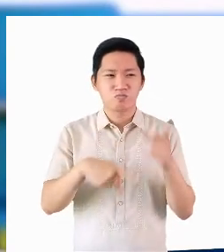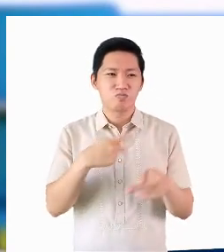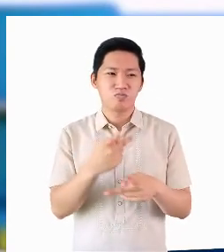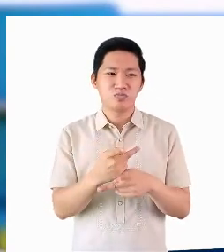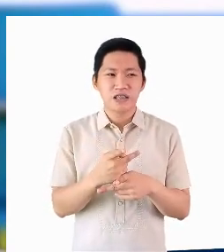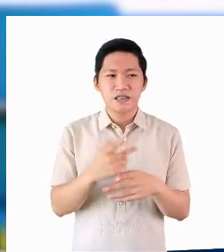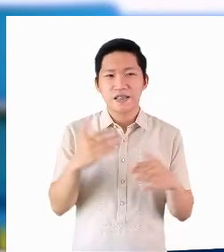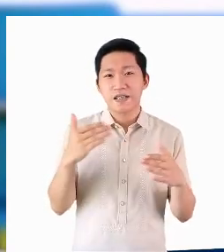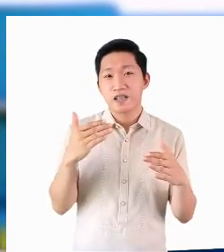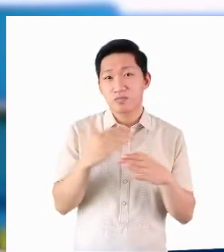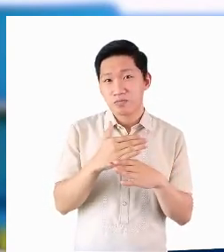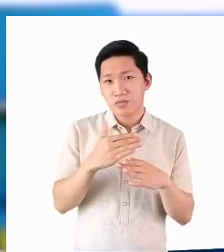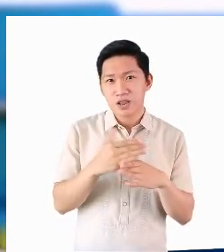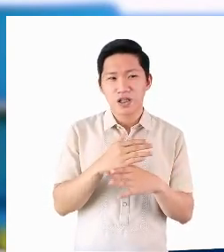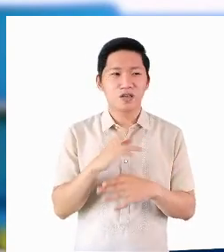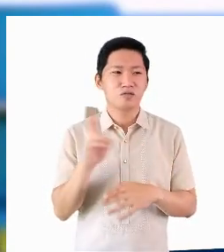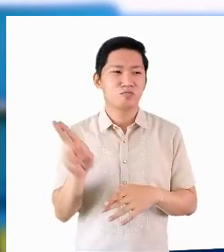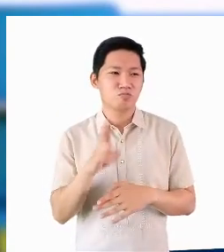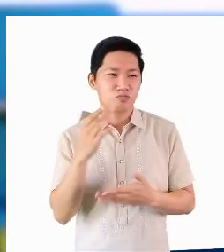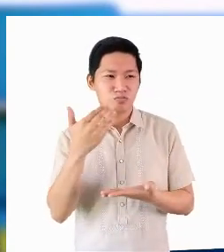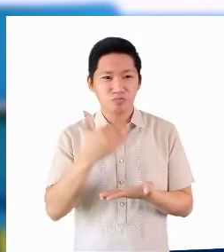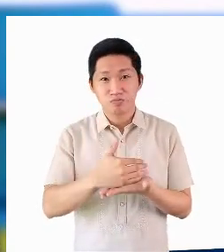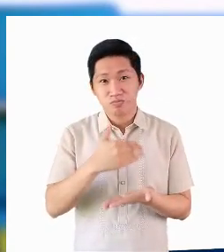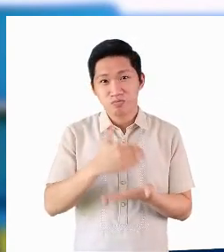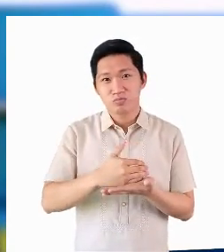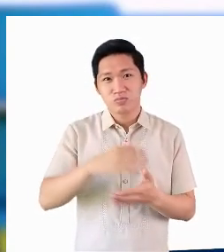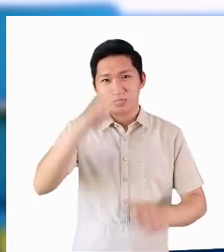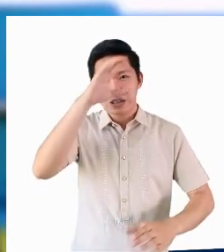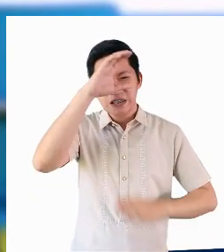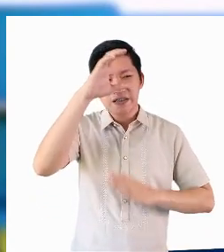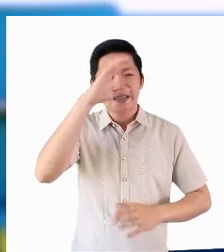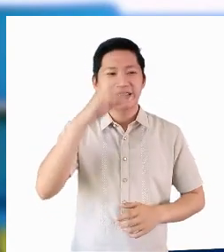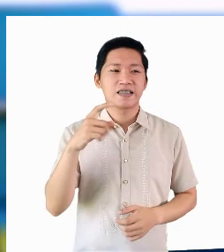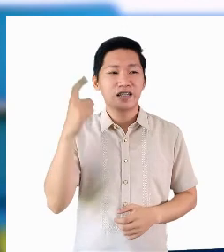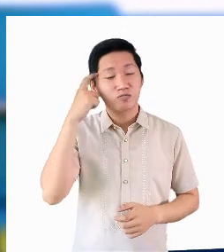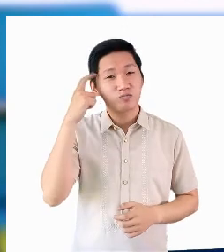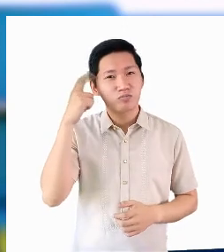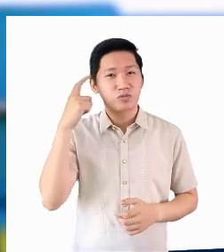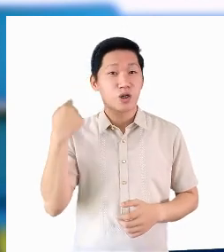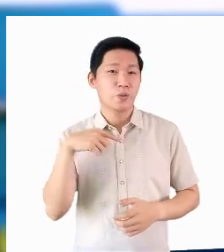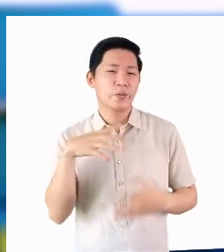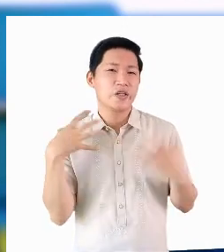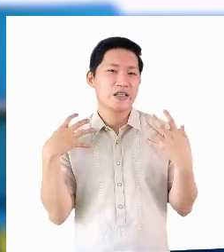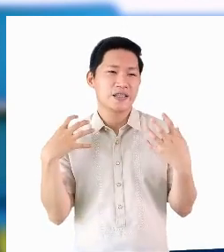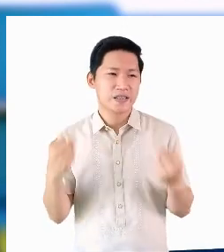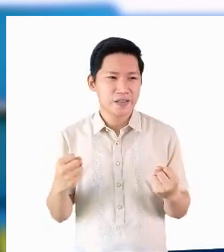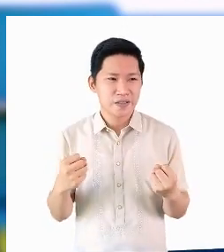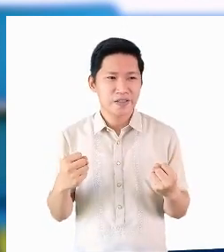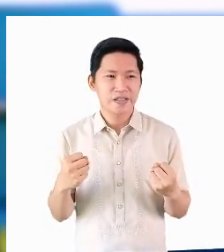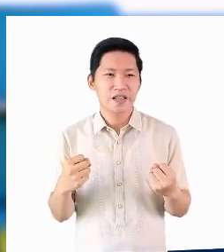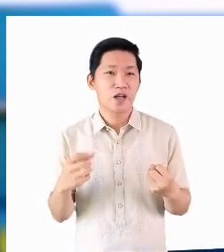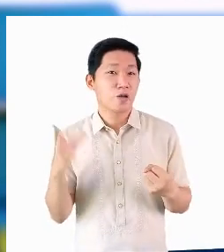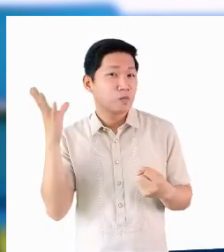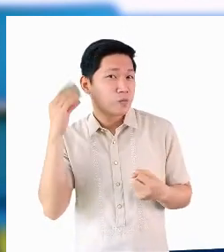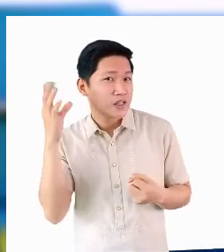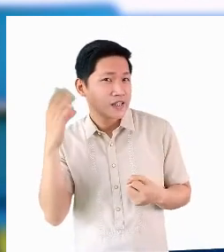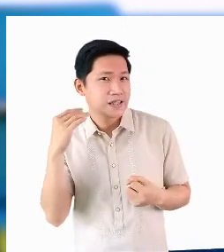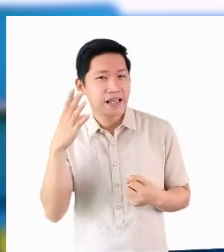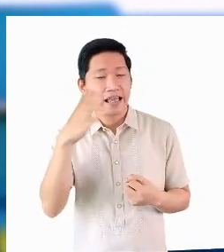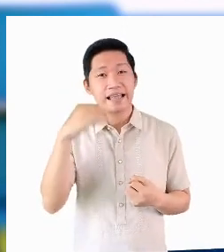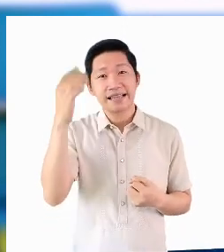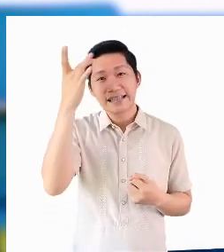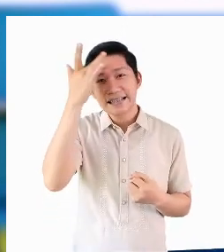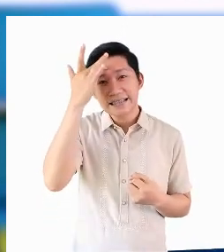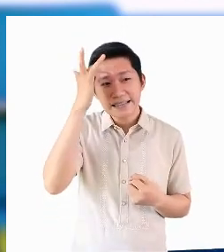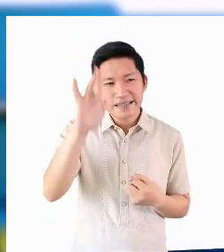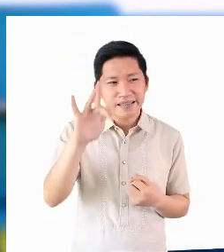prevent communication breakdowns. Keep in mind that we are stronger when we listen and we're